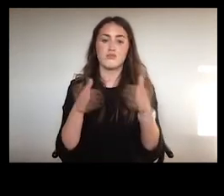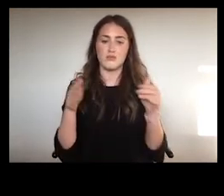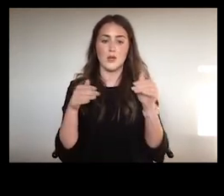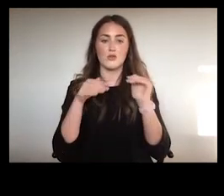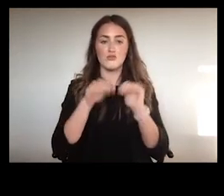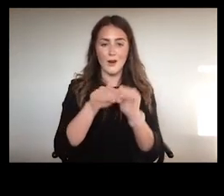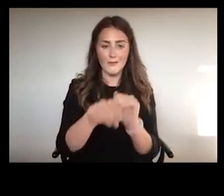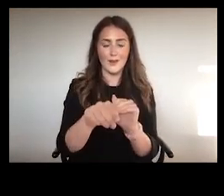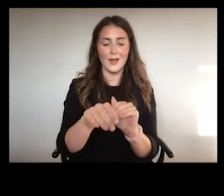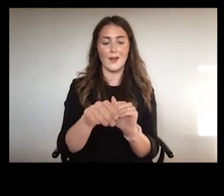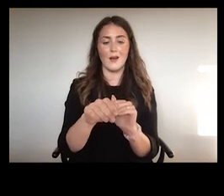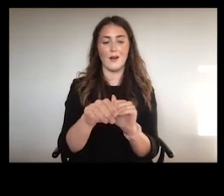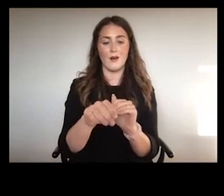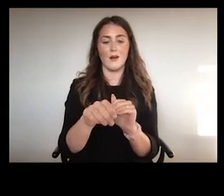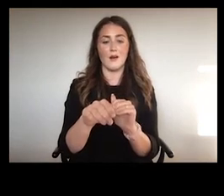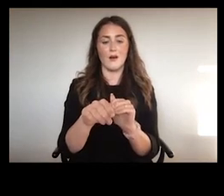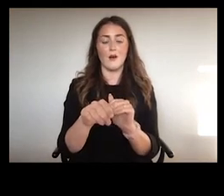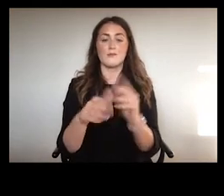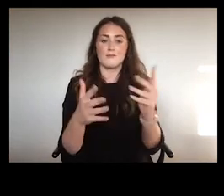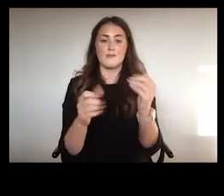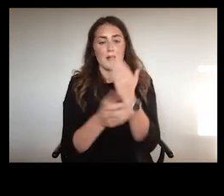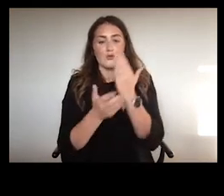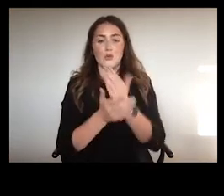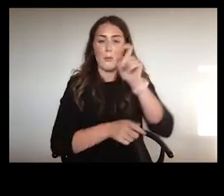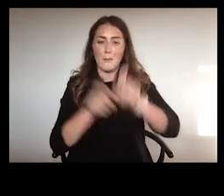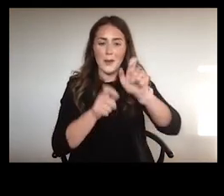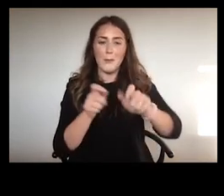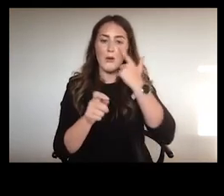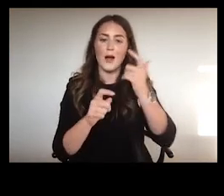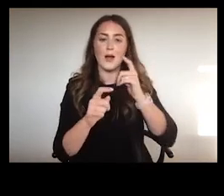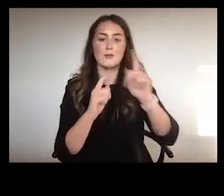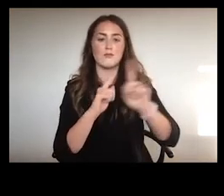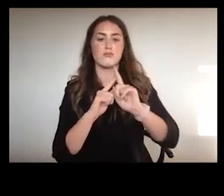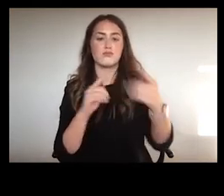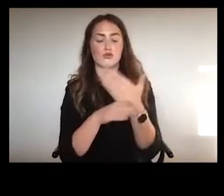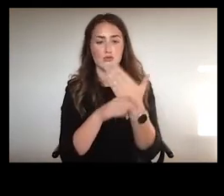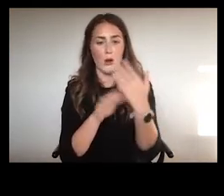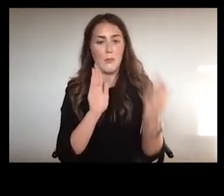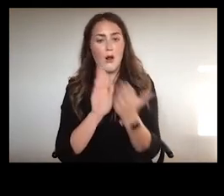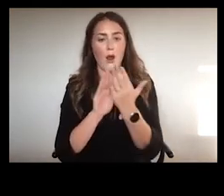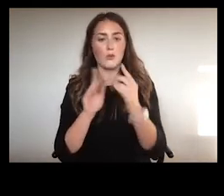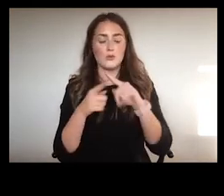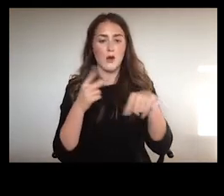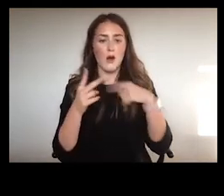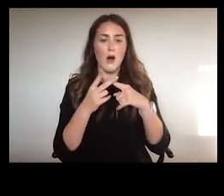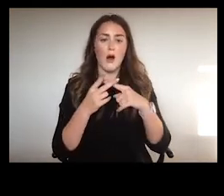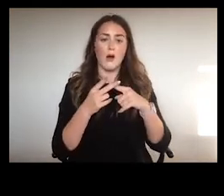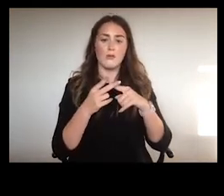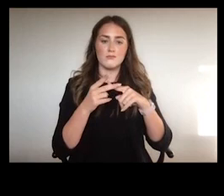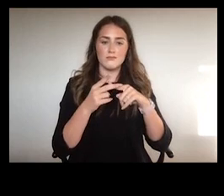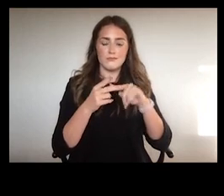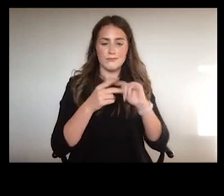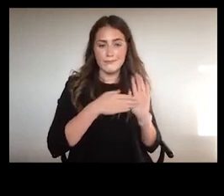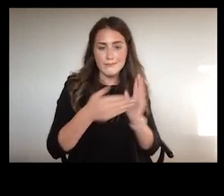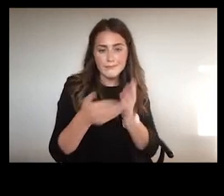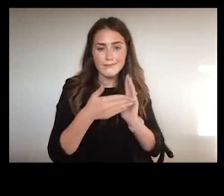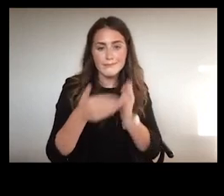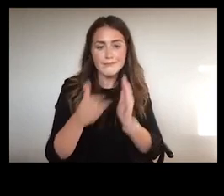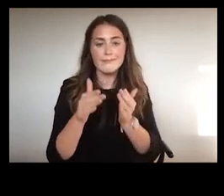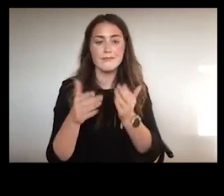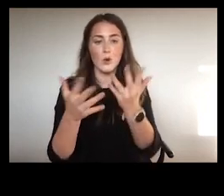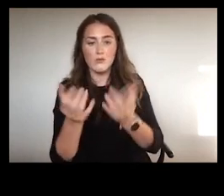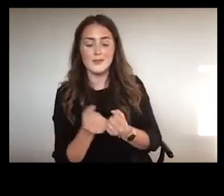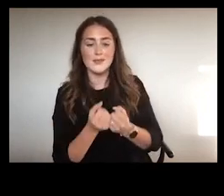Lower Thames Crossing opens to traffic, the direct, reliable connection would bring people closer to jobs, businesses, closer